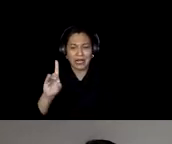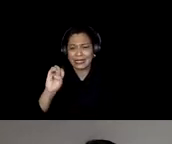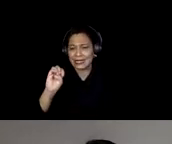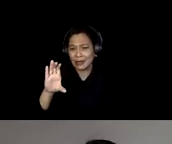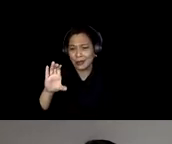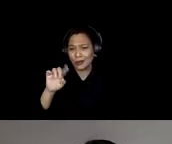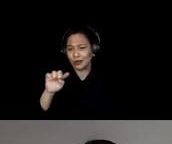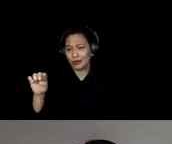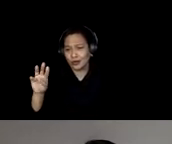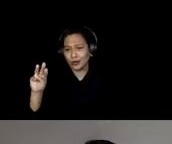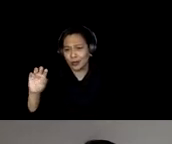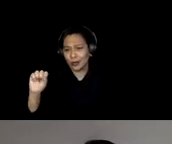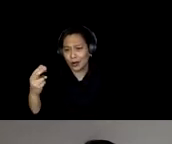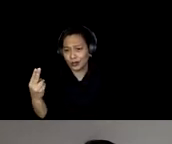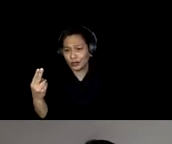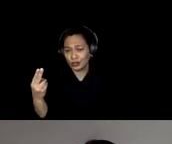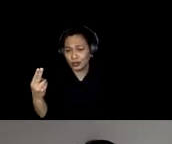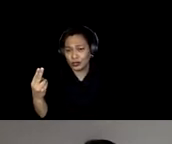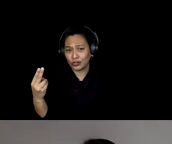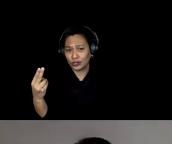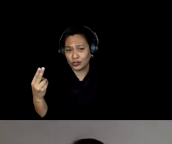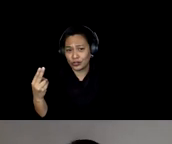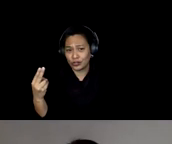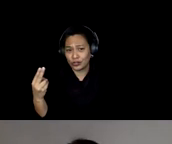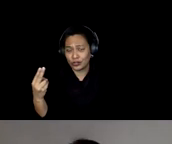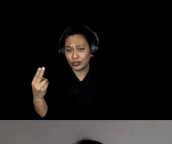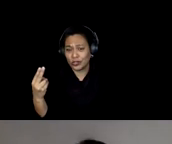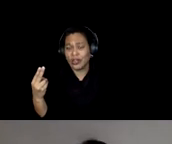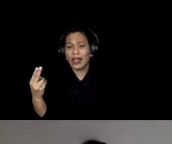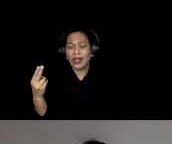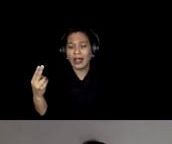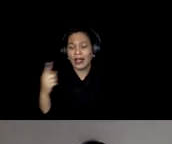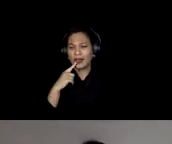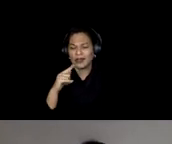March, and a little lower during the other times of the year.